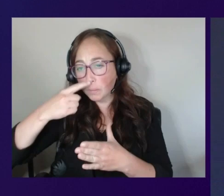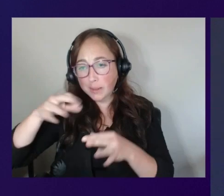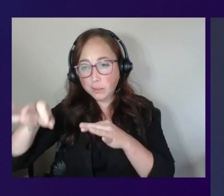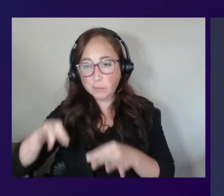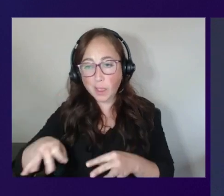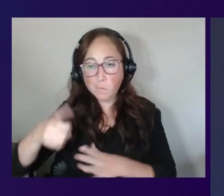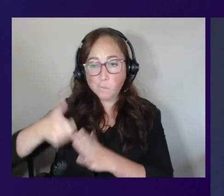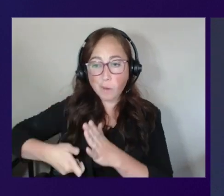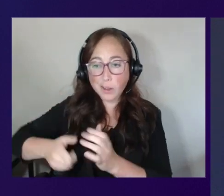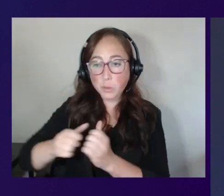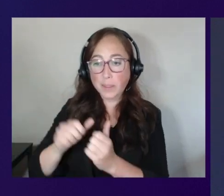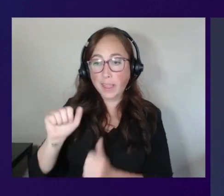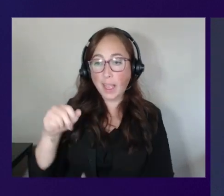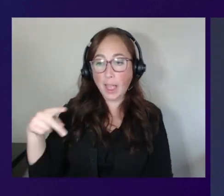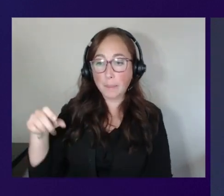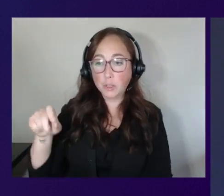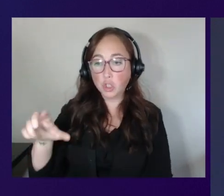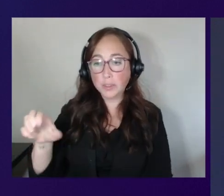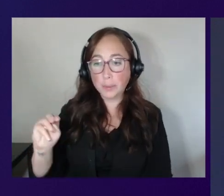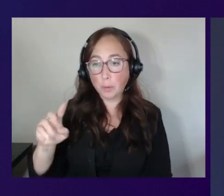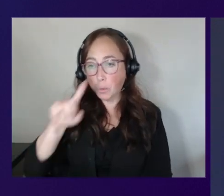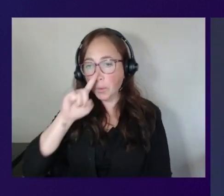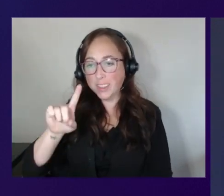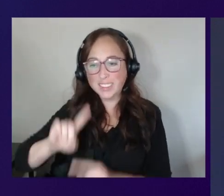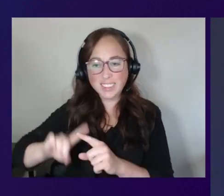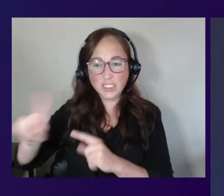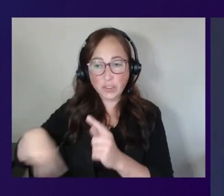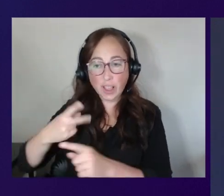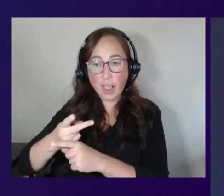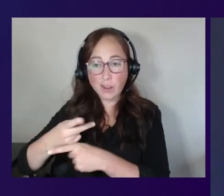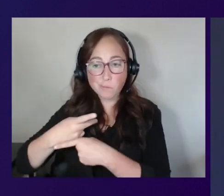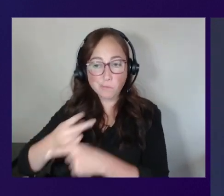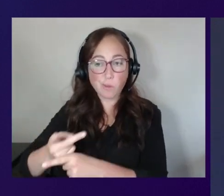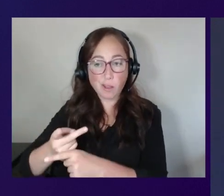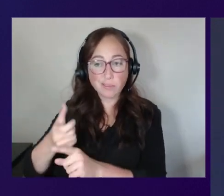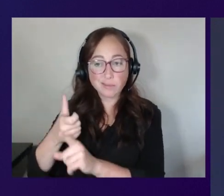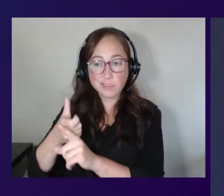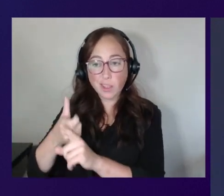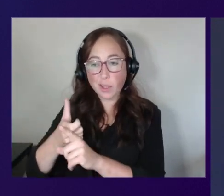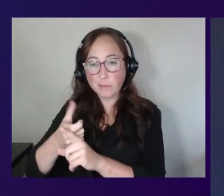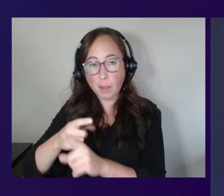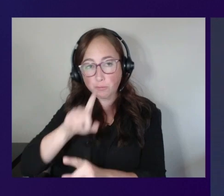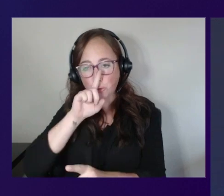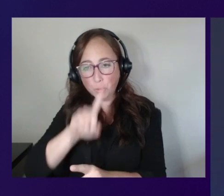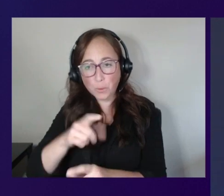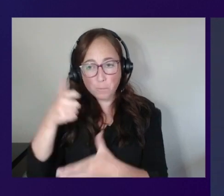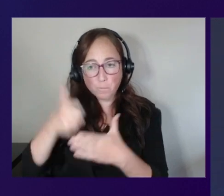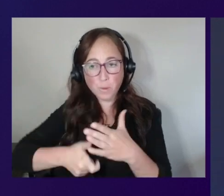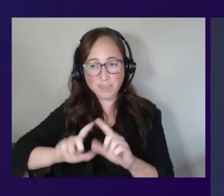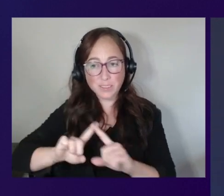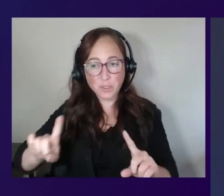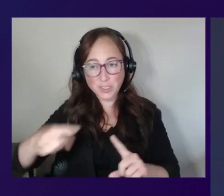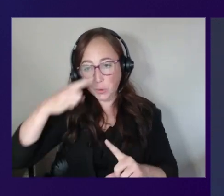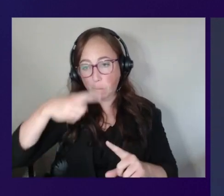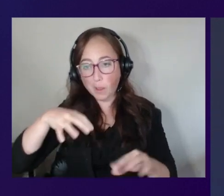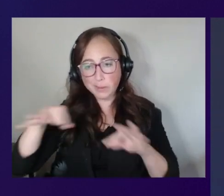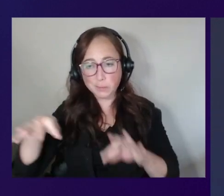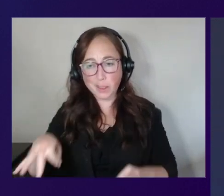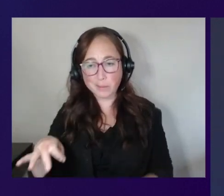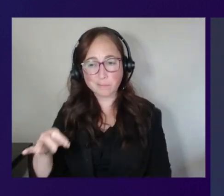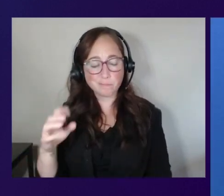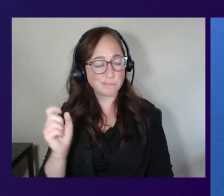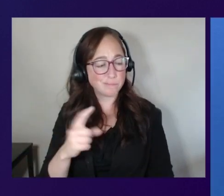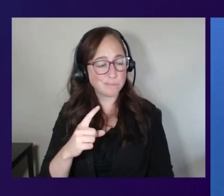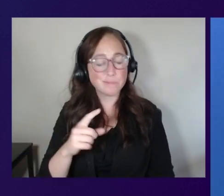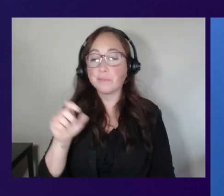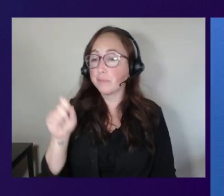is essentially a different type of product. So I imagine the pricing might be a little bit different, but can you walk us through that? So as you